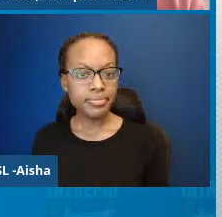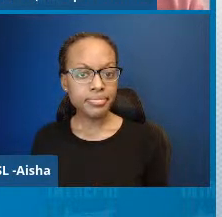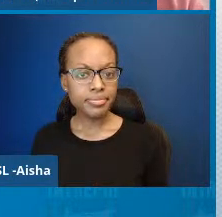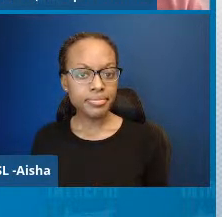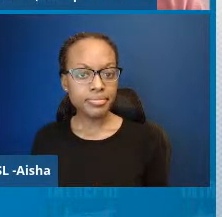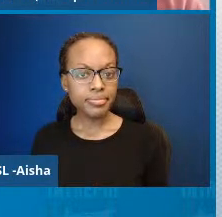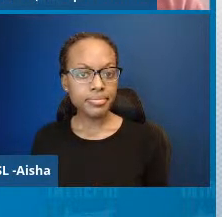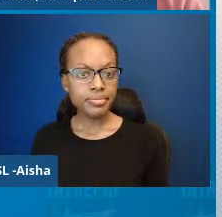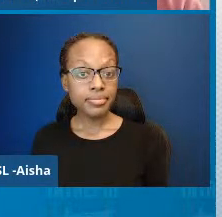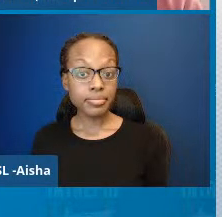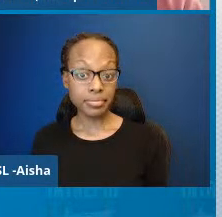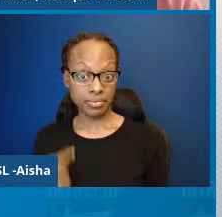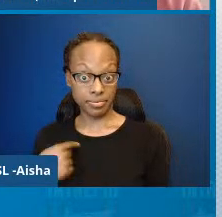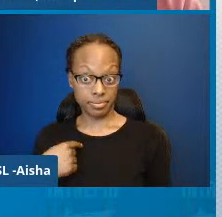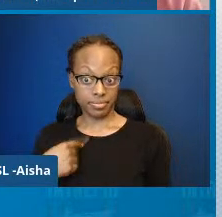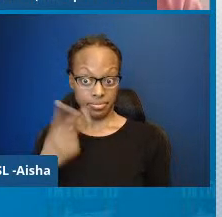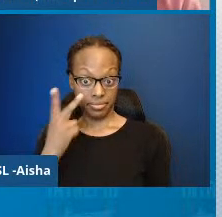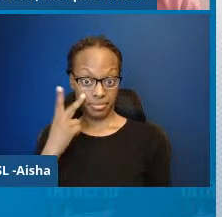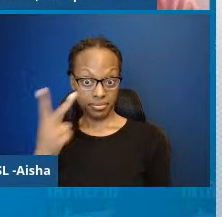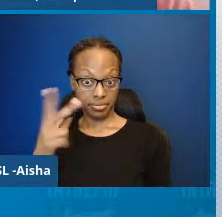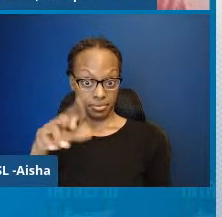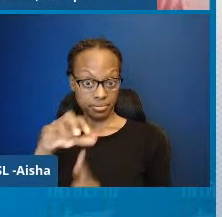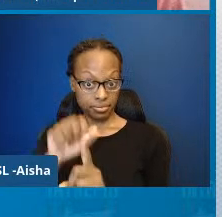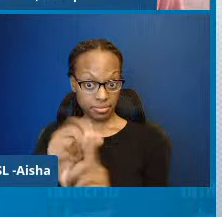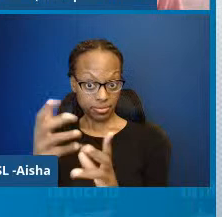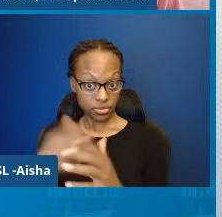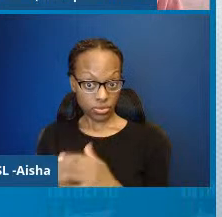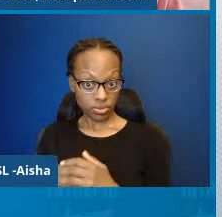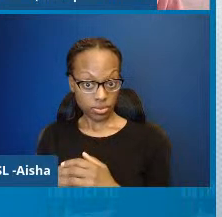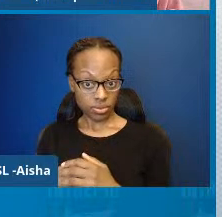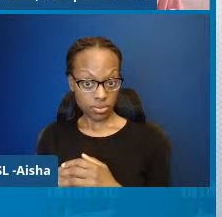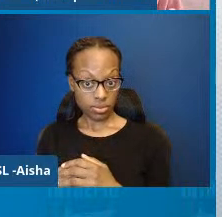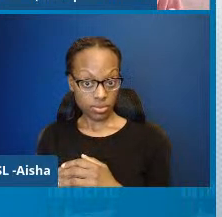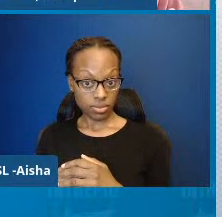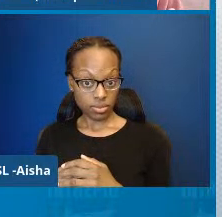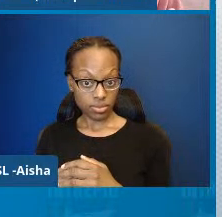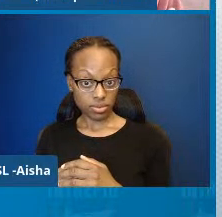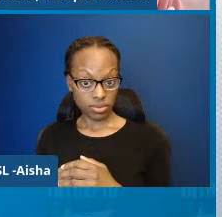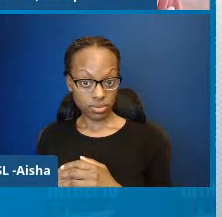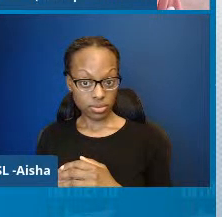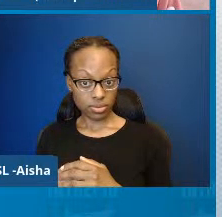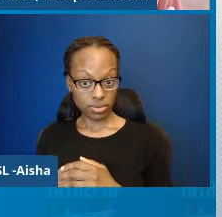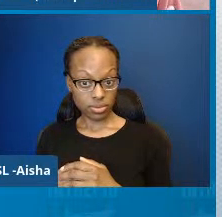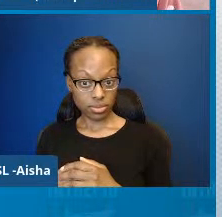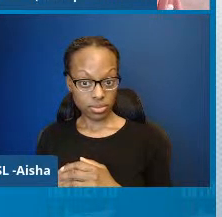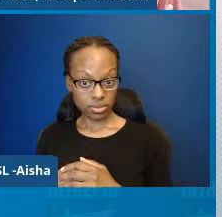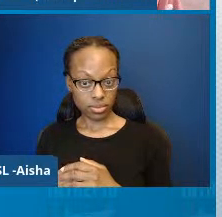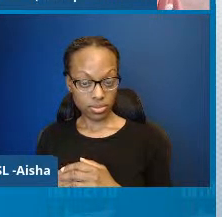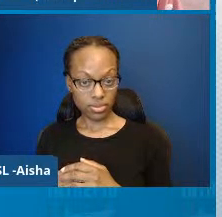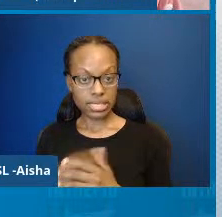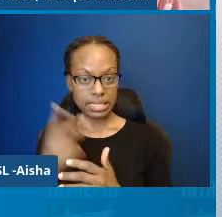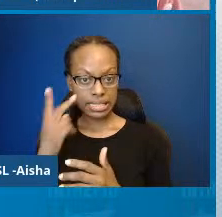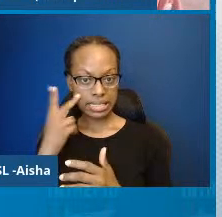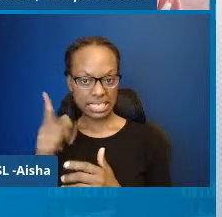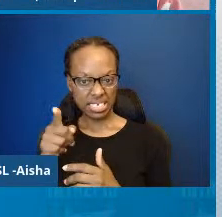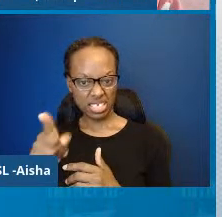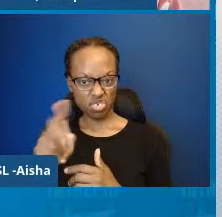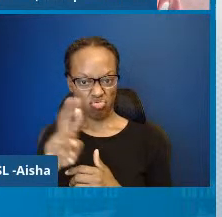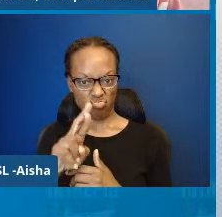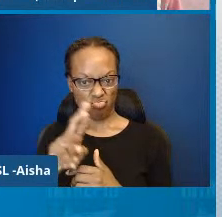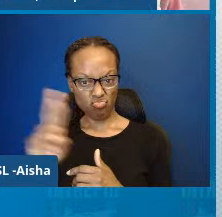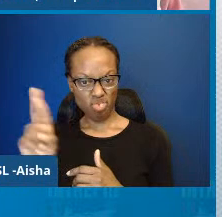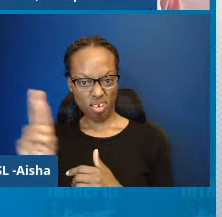Now, something that I'm noticing, I notice what appears to be somebody in the right corner over here in this